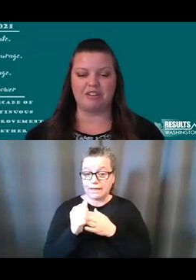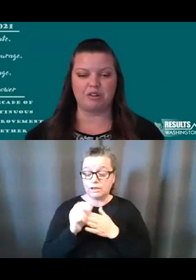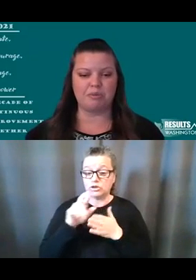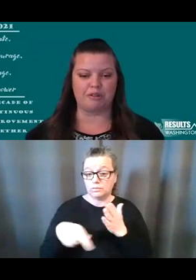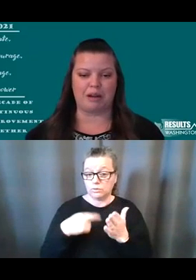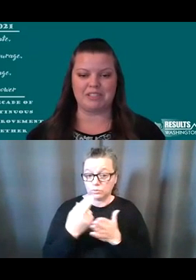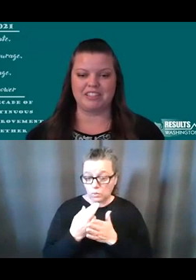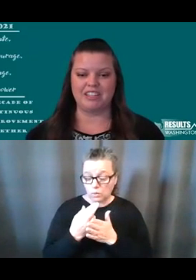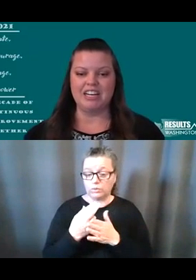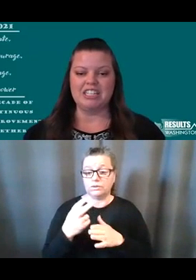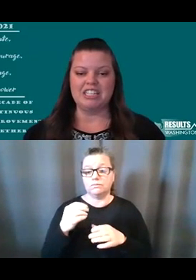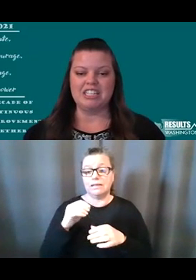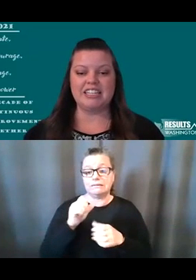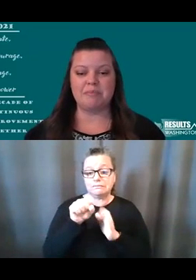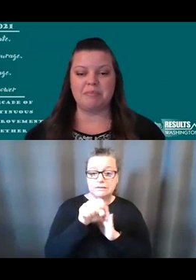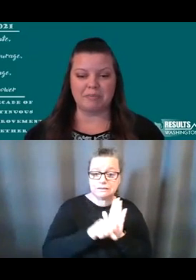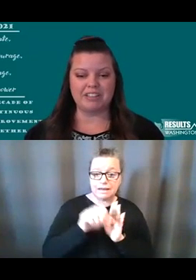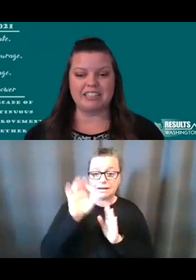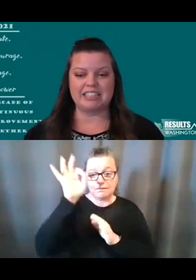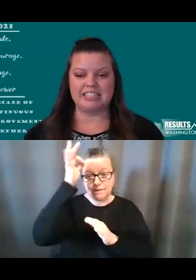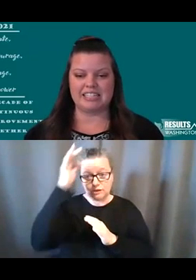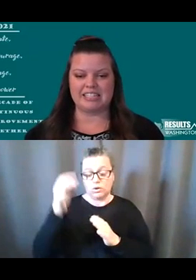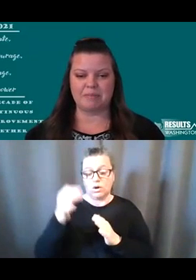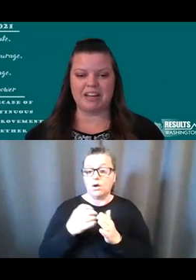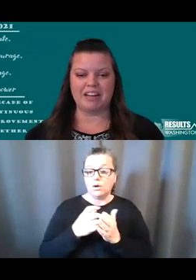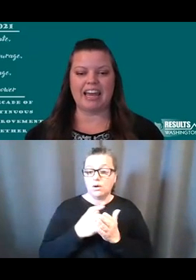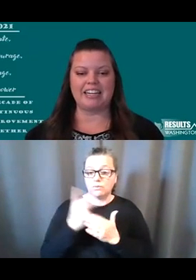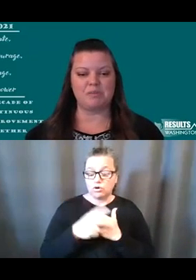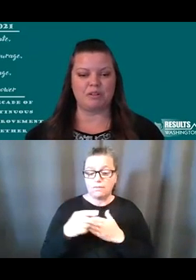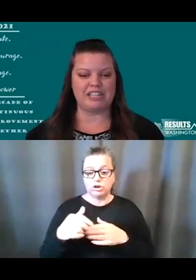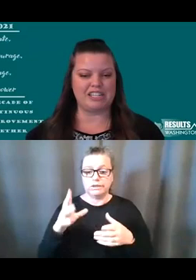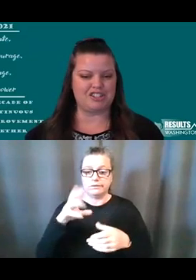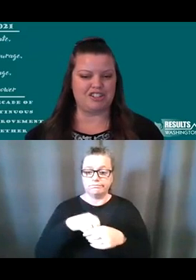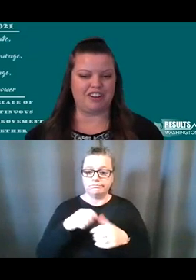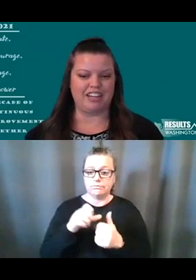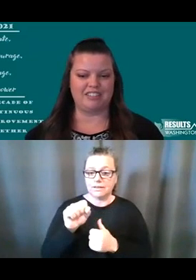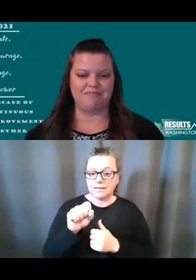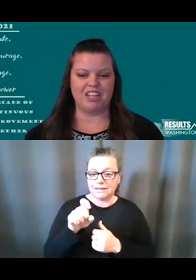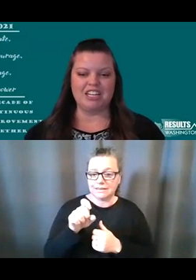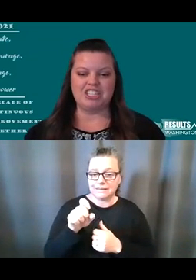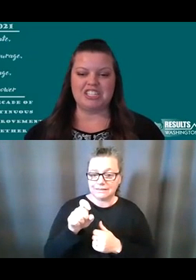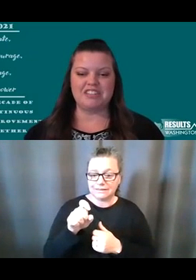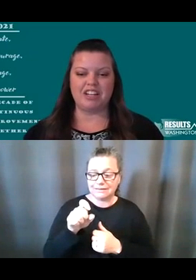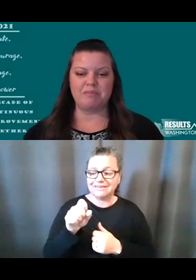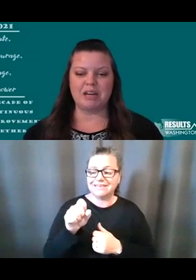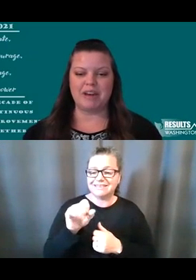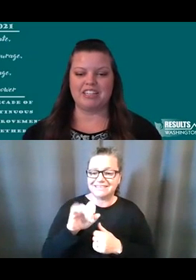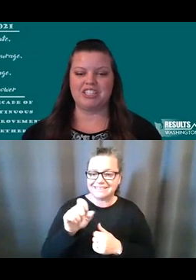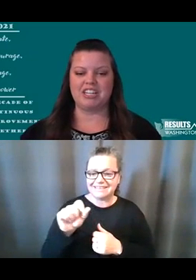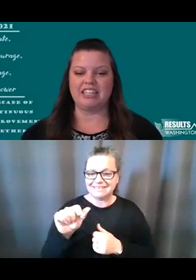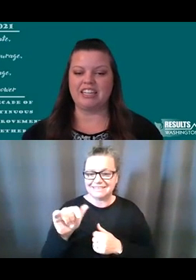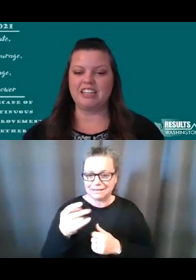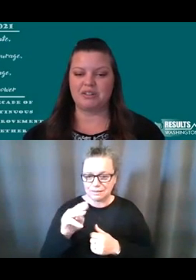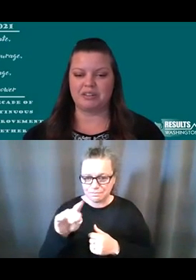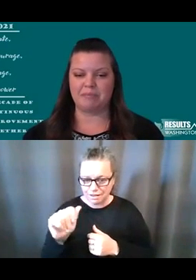and federal programs. Janina is a black belt in Lean Six Sigma and is ProSci certified. She has developed and managed